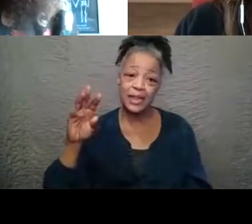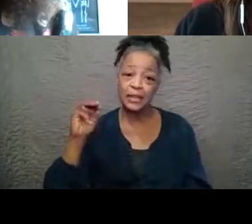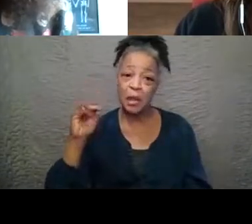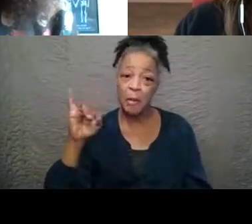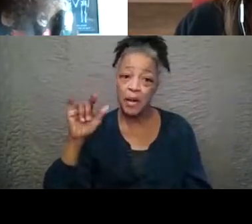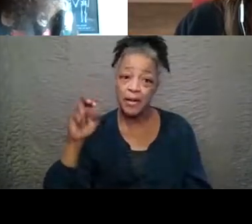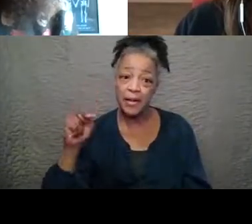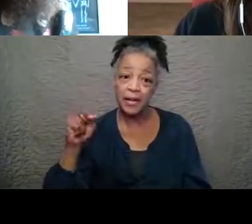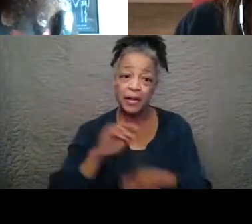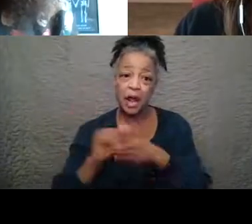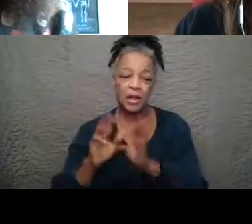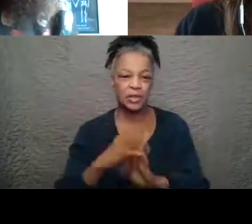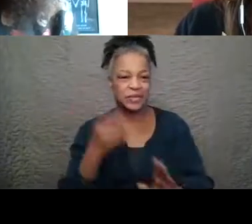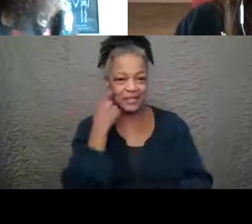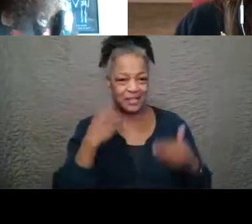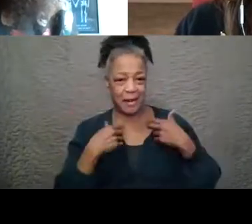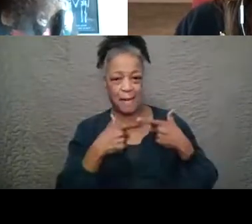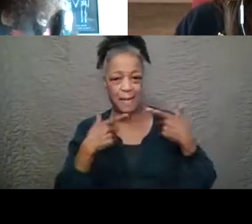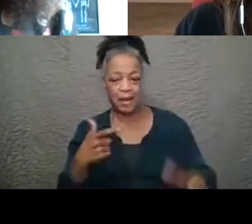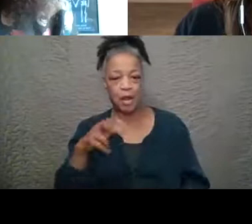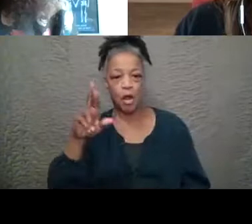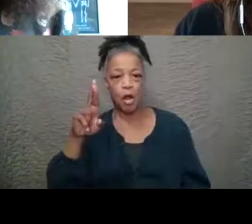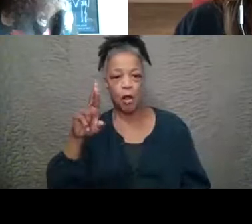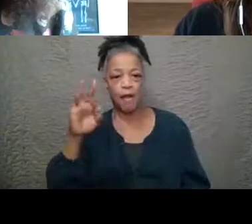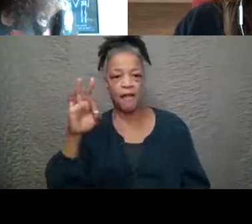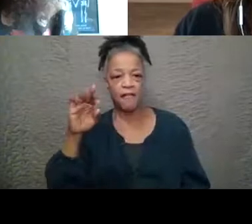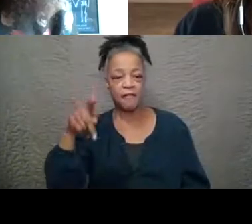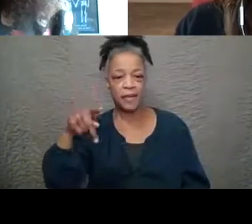RFP last year. And,